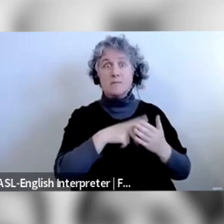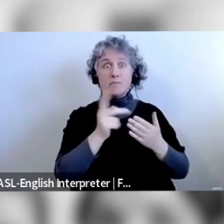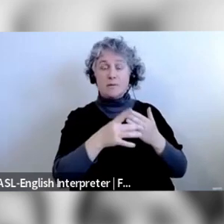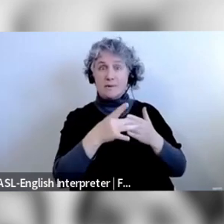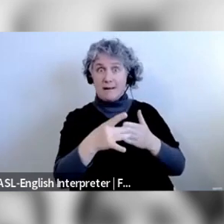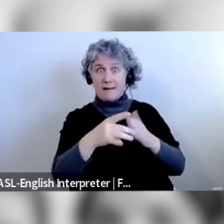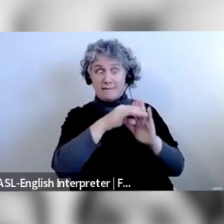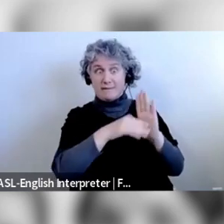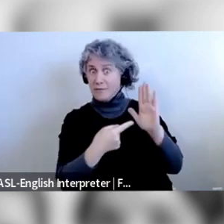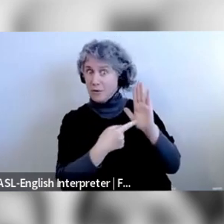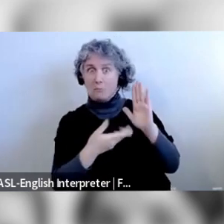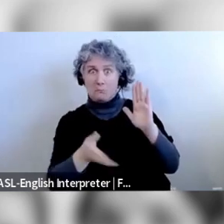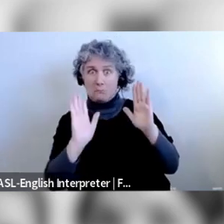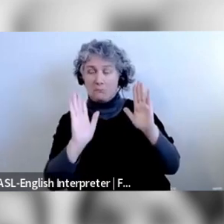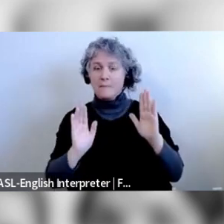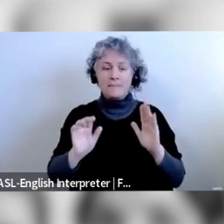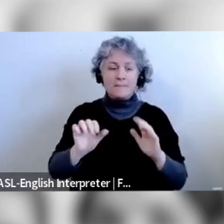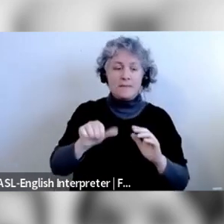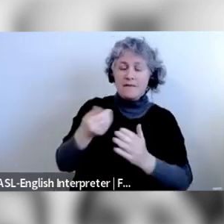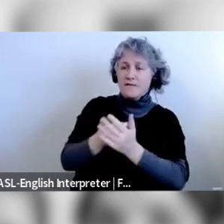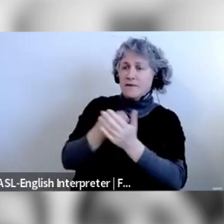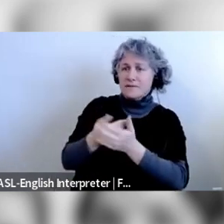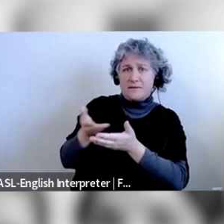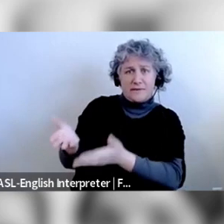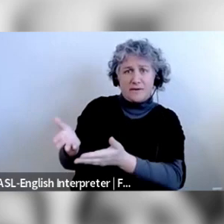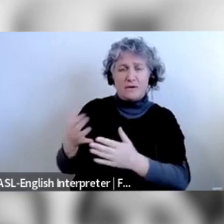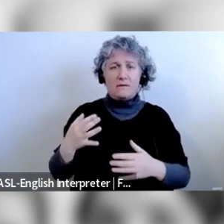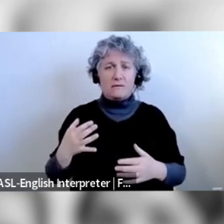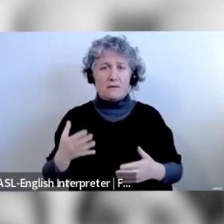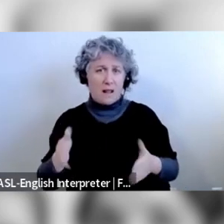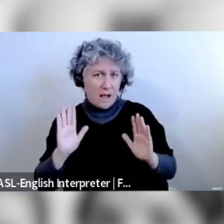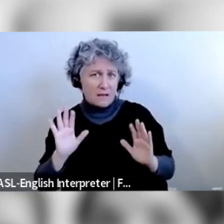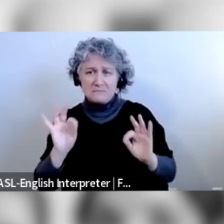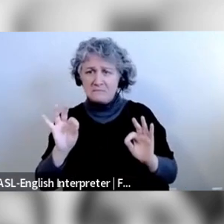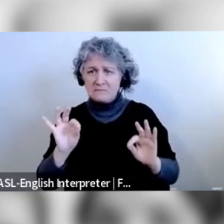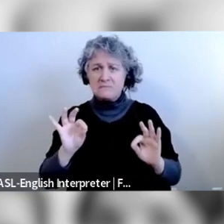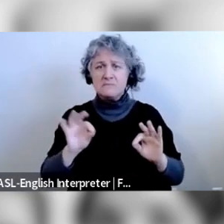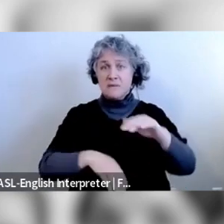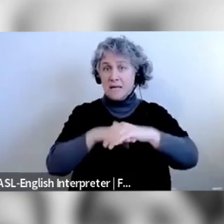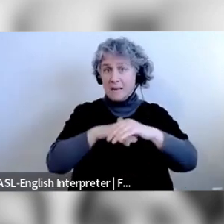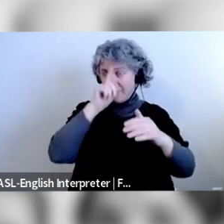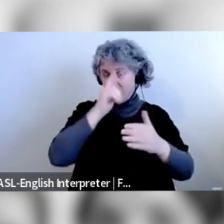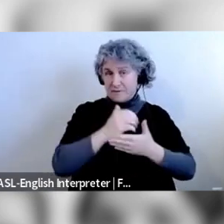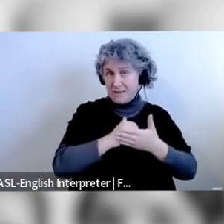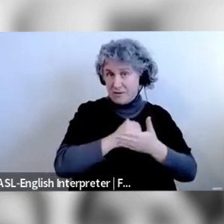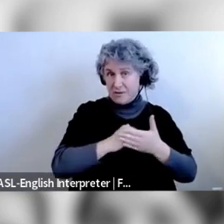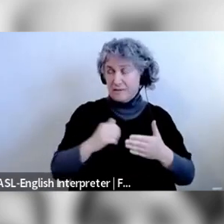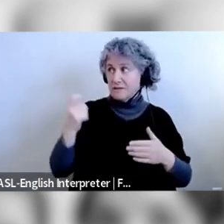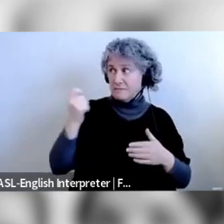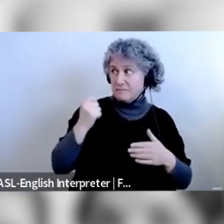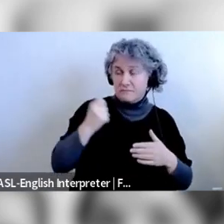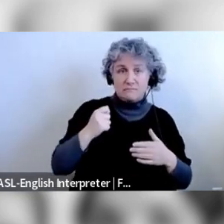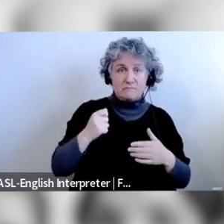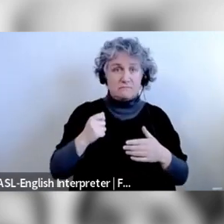there. So as long as the other funds that are within there are eligible, so you're under your cap for salary and cap